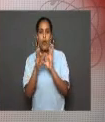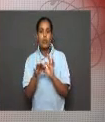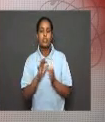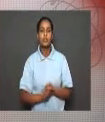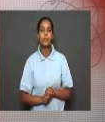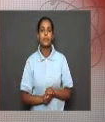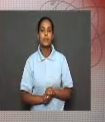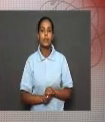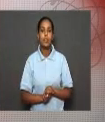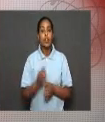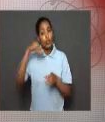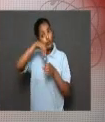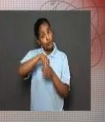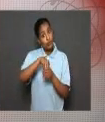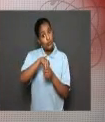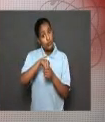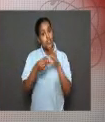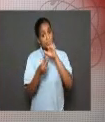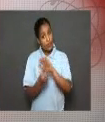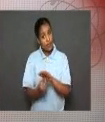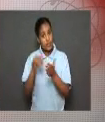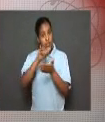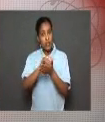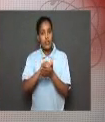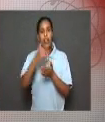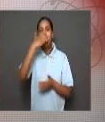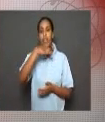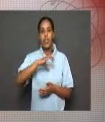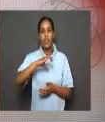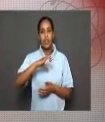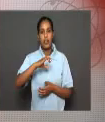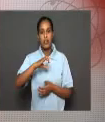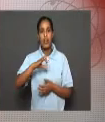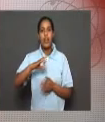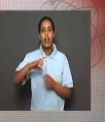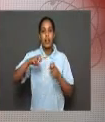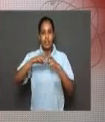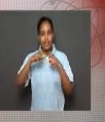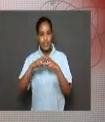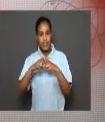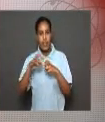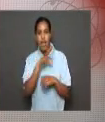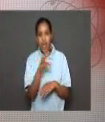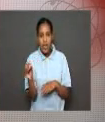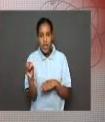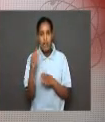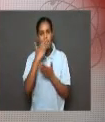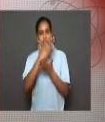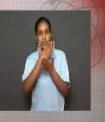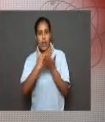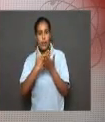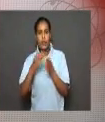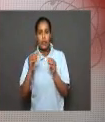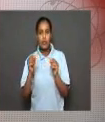compounds, including the effects that heat, electricity, and some